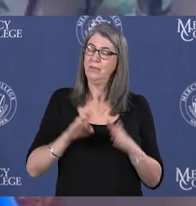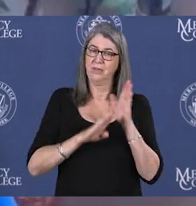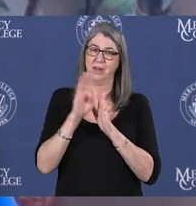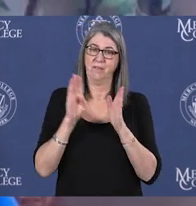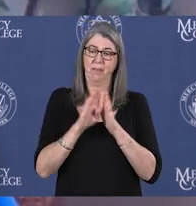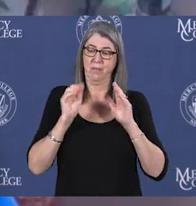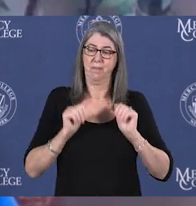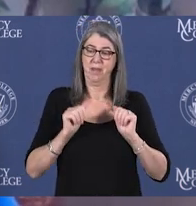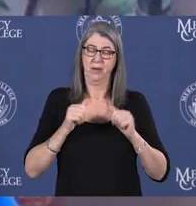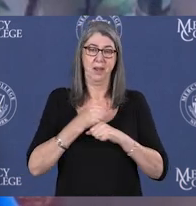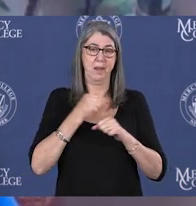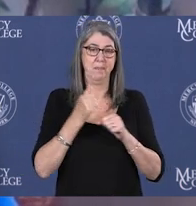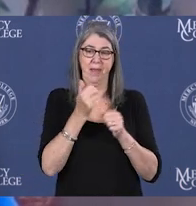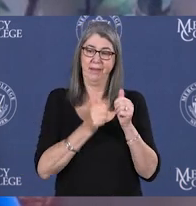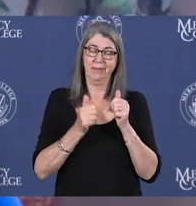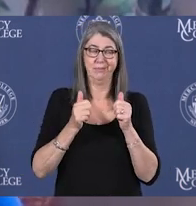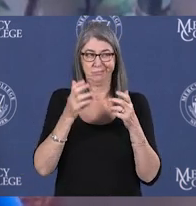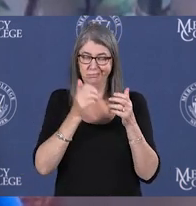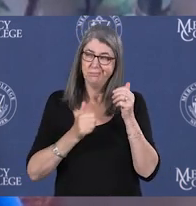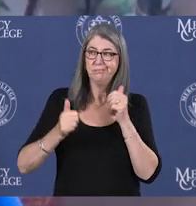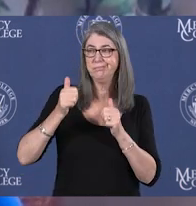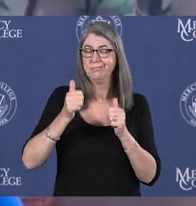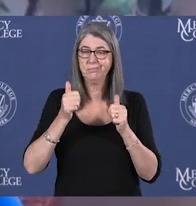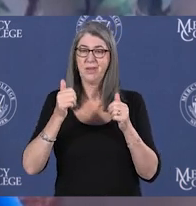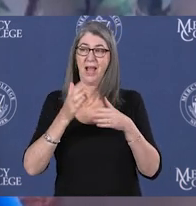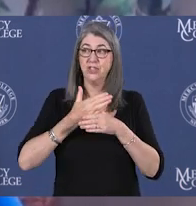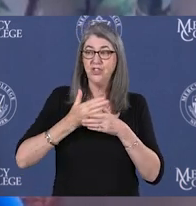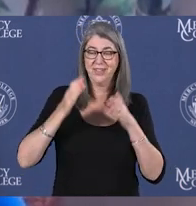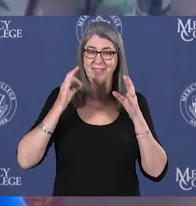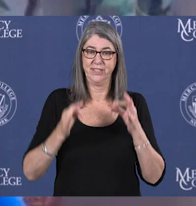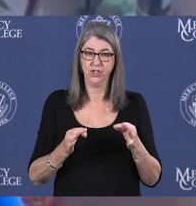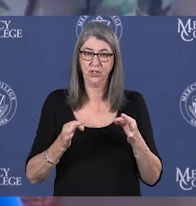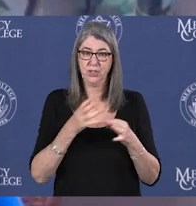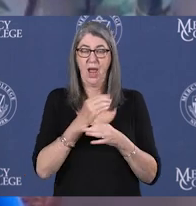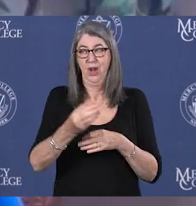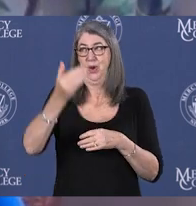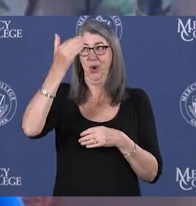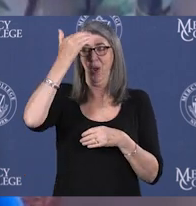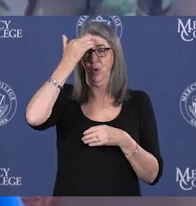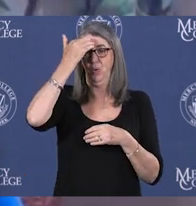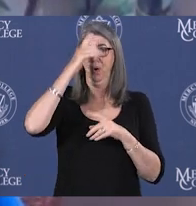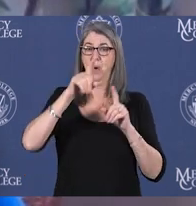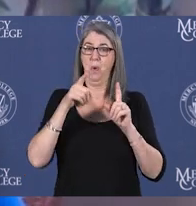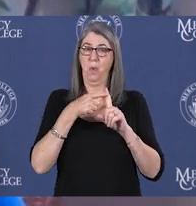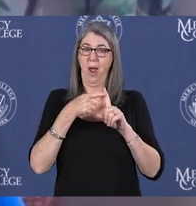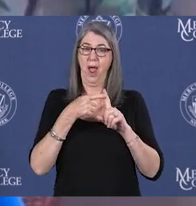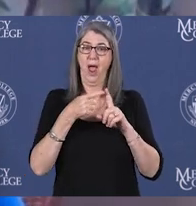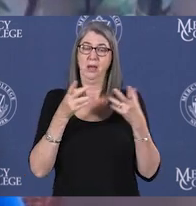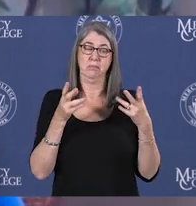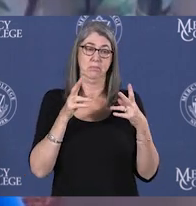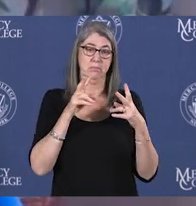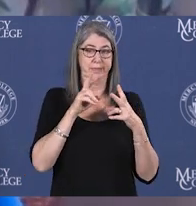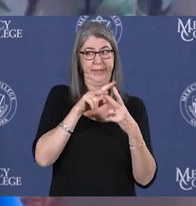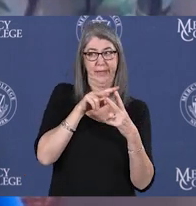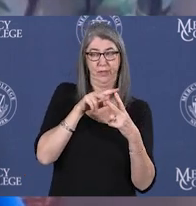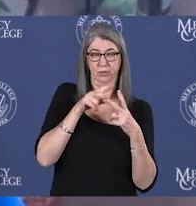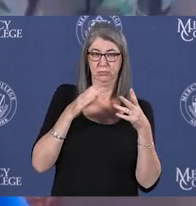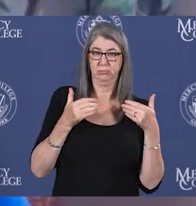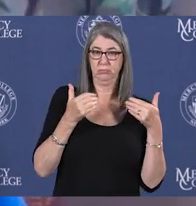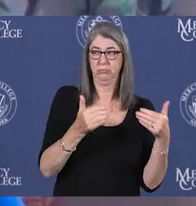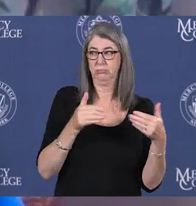develop the ability to make executive and share decisions and know when to exercise either choice.